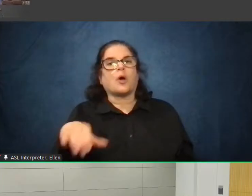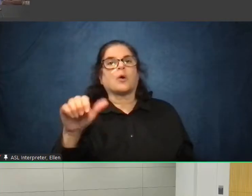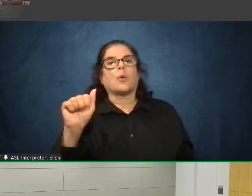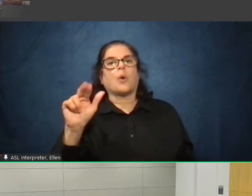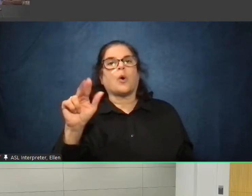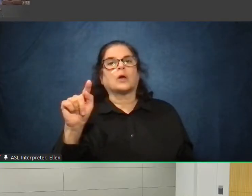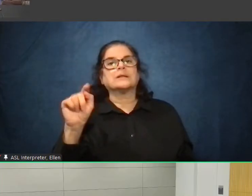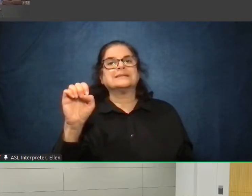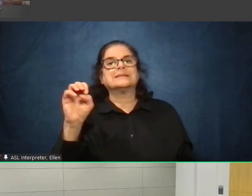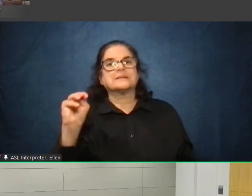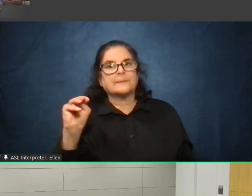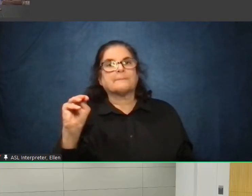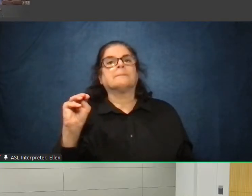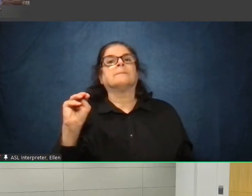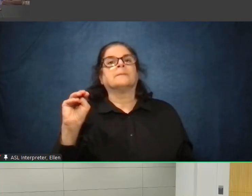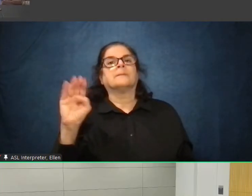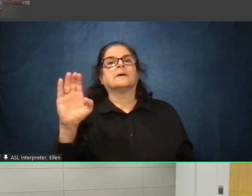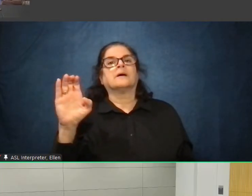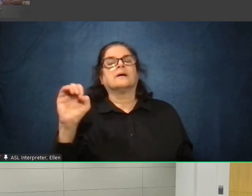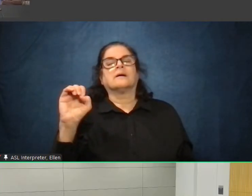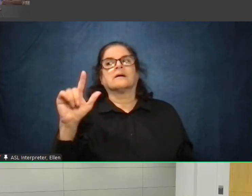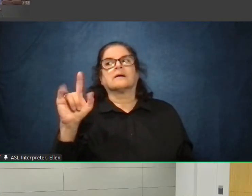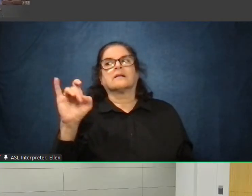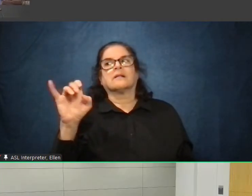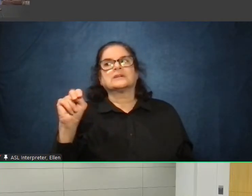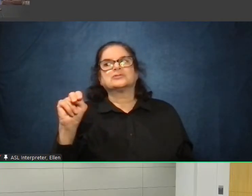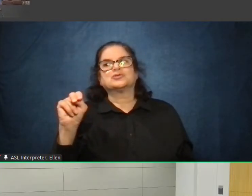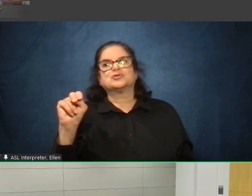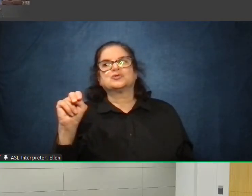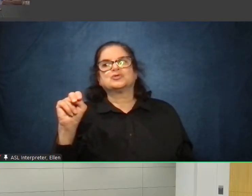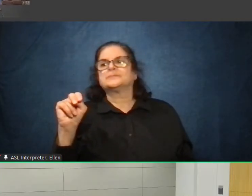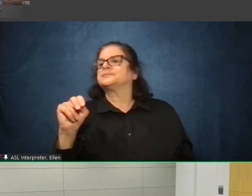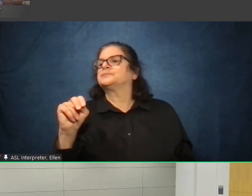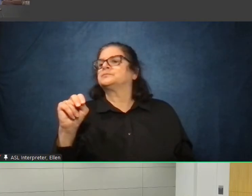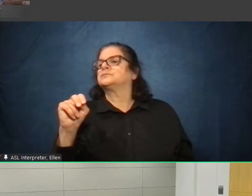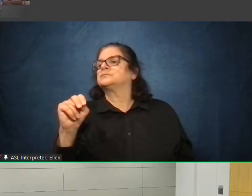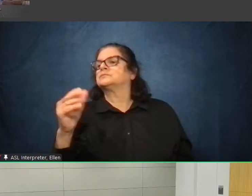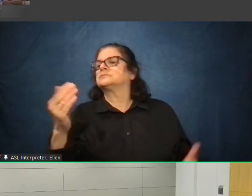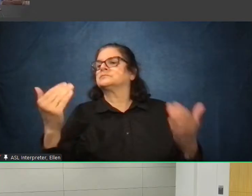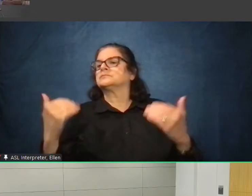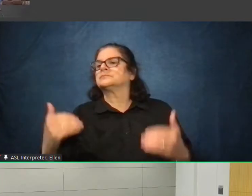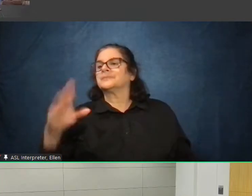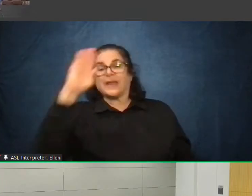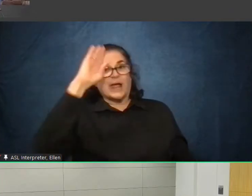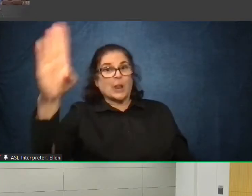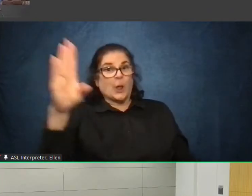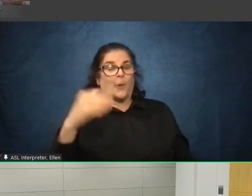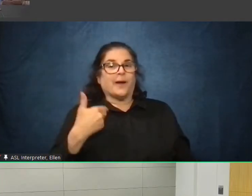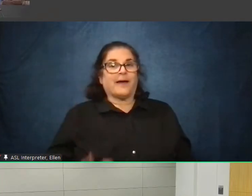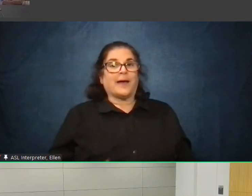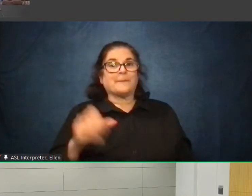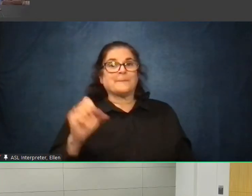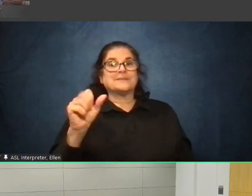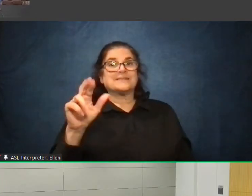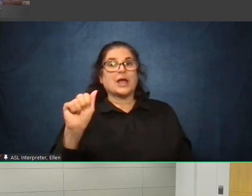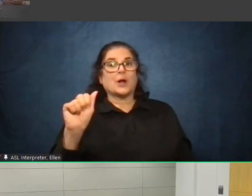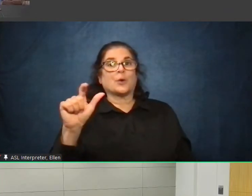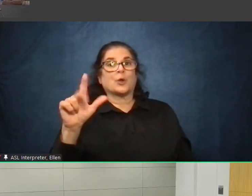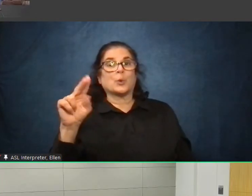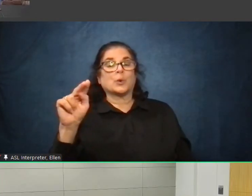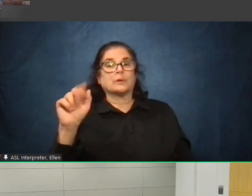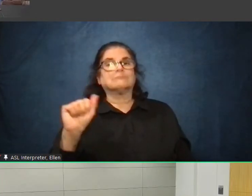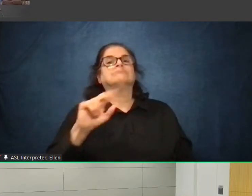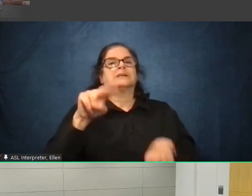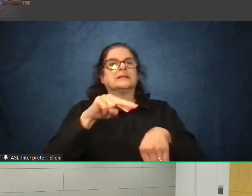Jada. And finally, but not least, Sarah. Hello, my name is Sarah Luna. I am a board member of the National Federation of the Blind